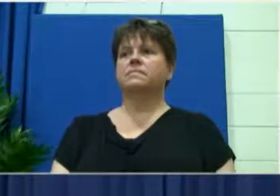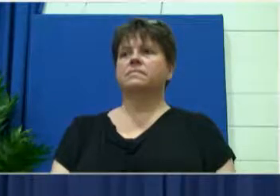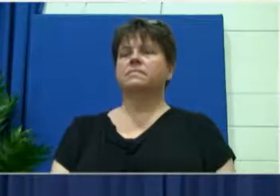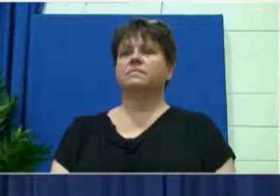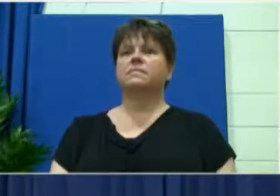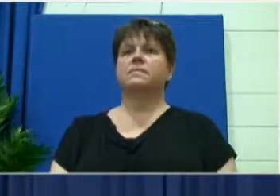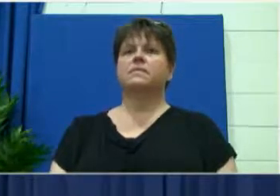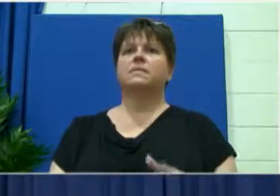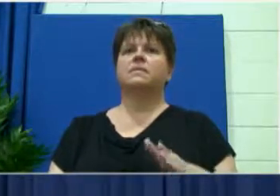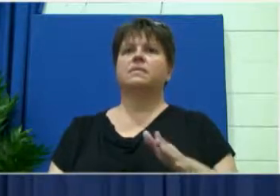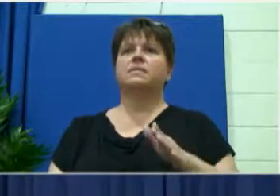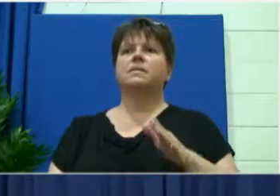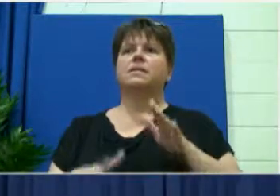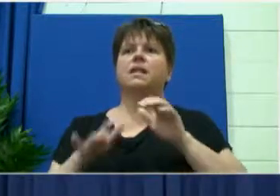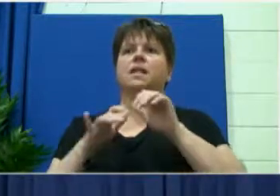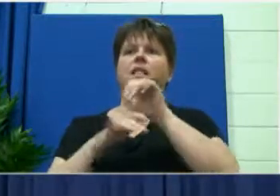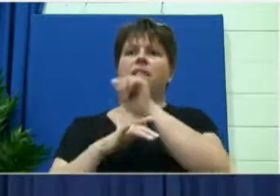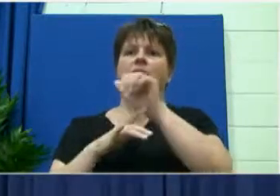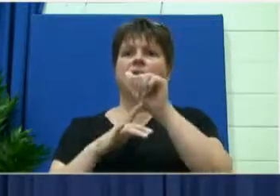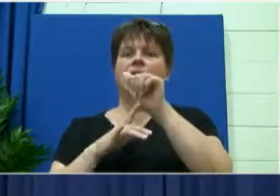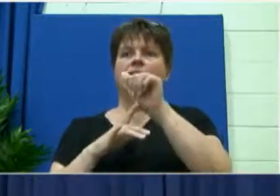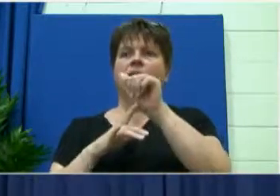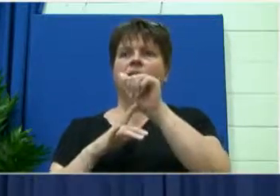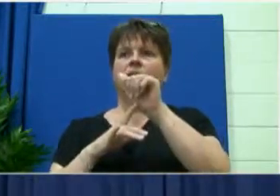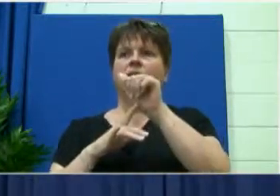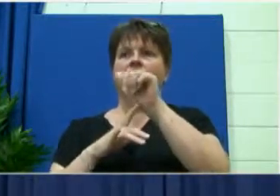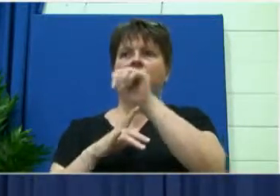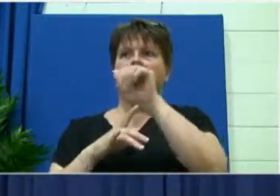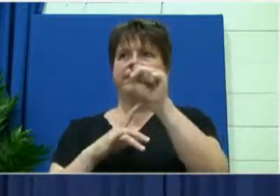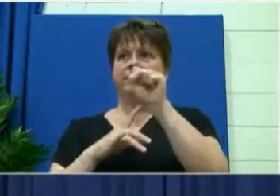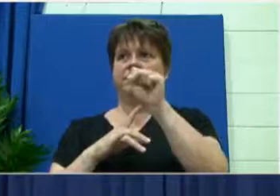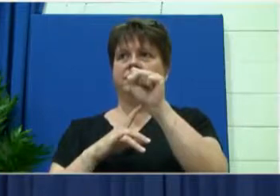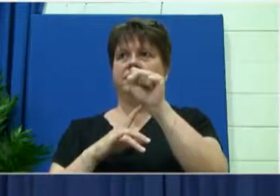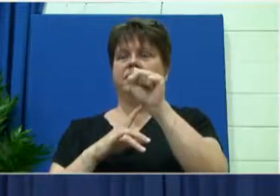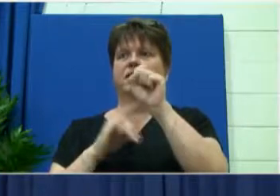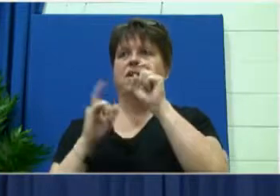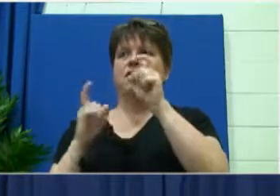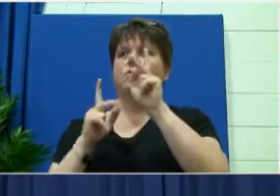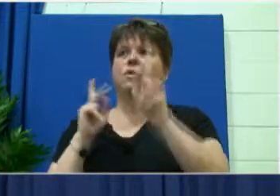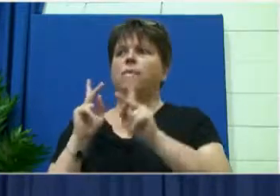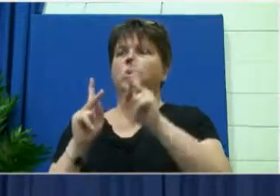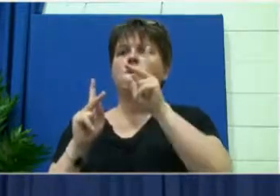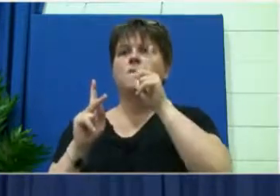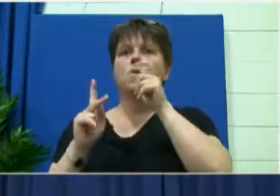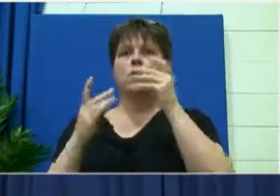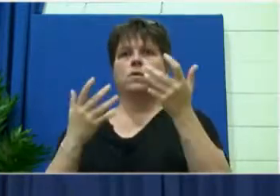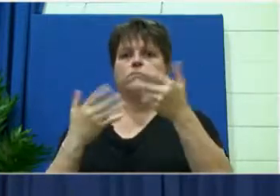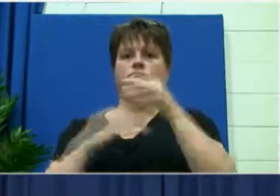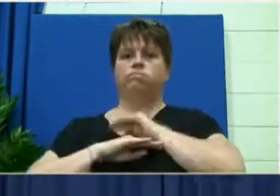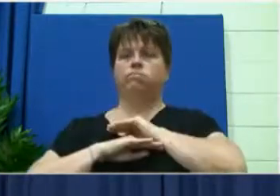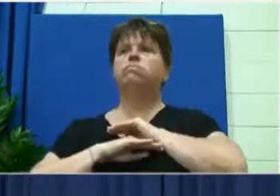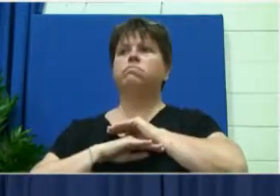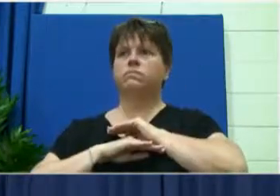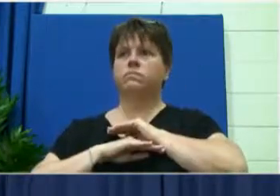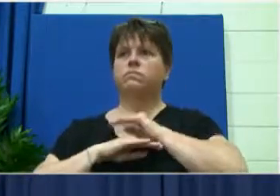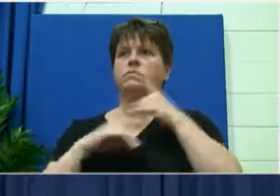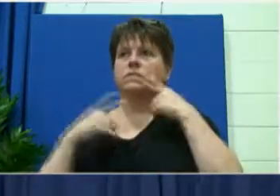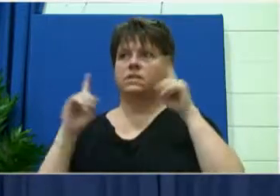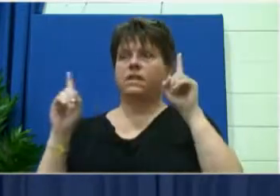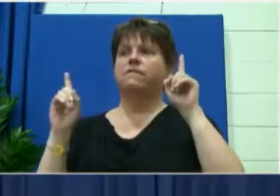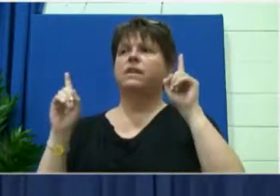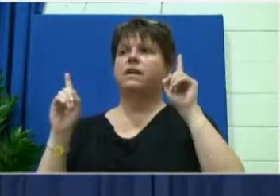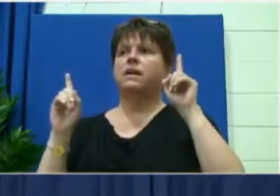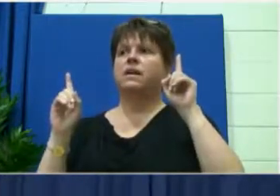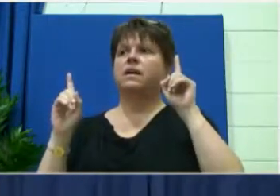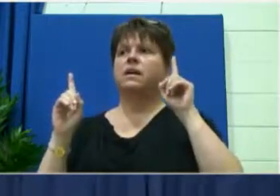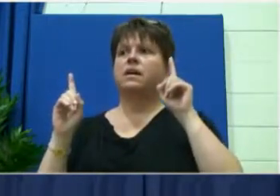The Associates of Arts and Science degrees are conferred on those individuals who had successfully completed